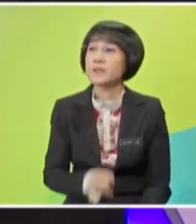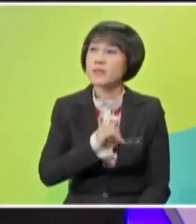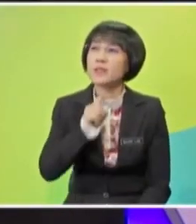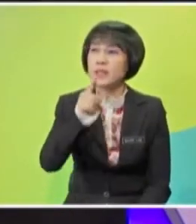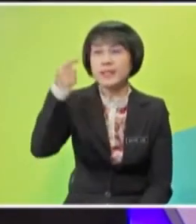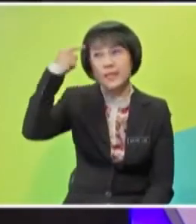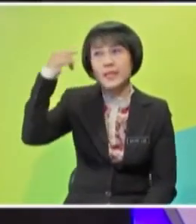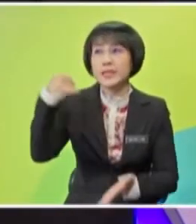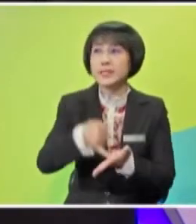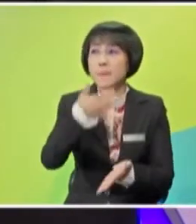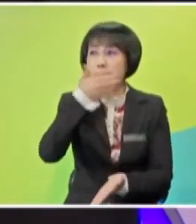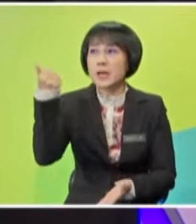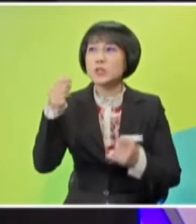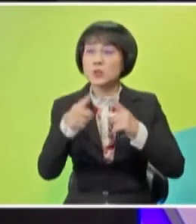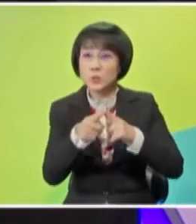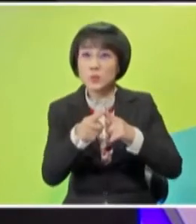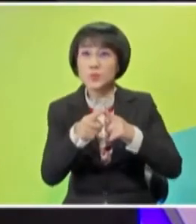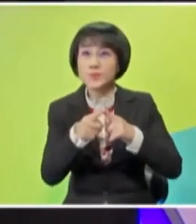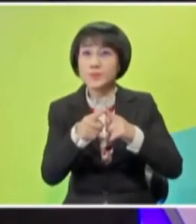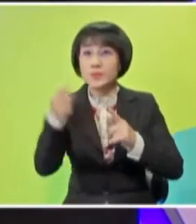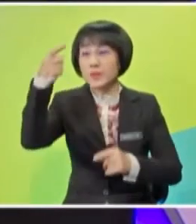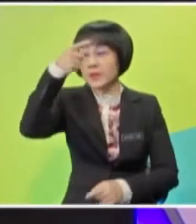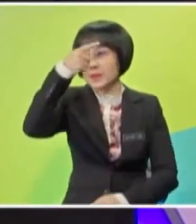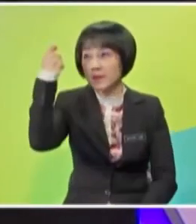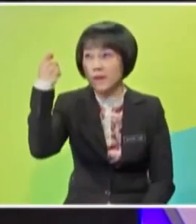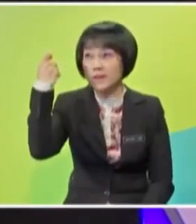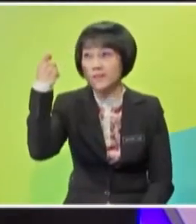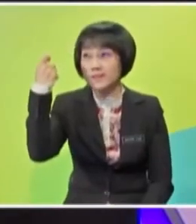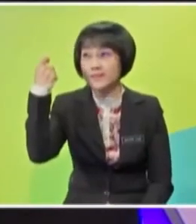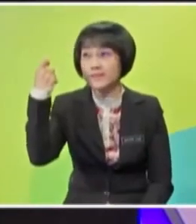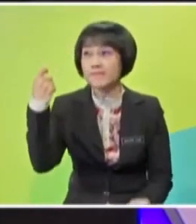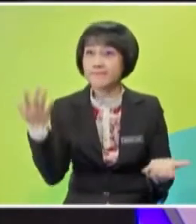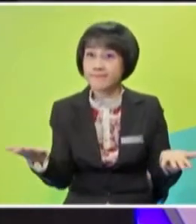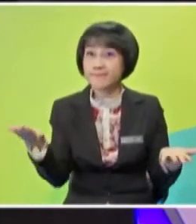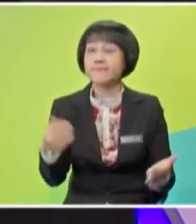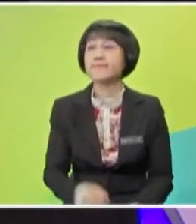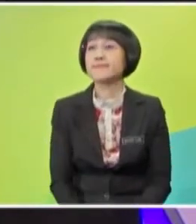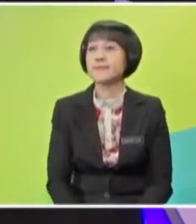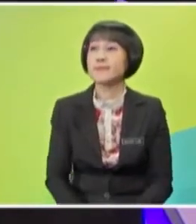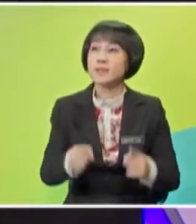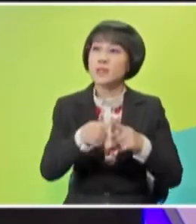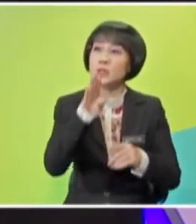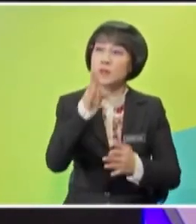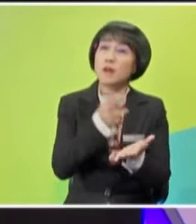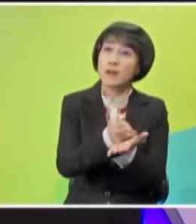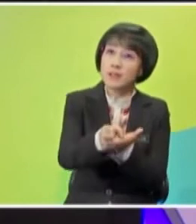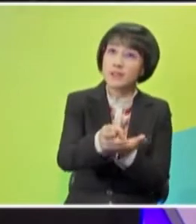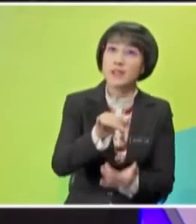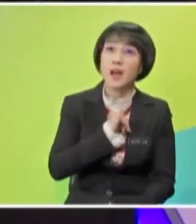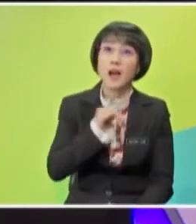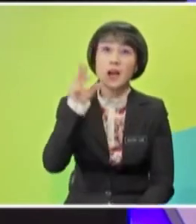I really think it's best to do what? Because of something. And to be honest,